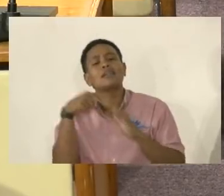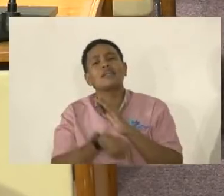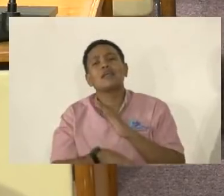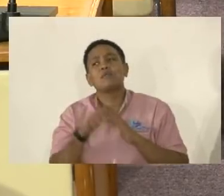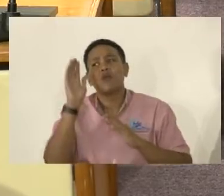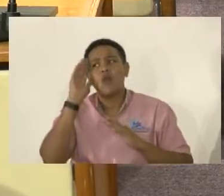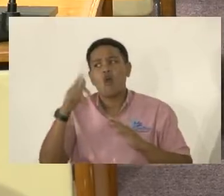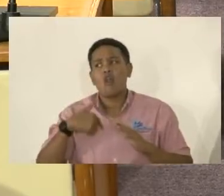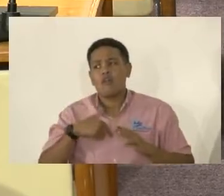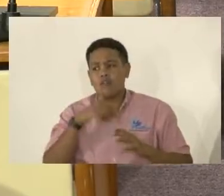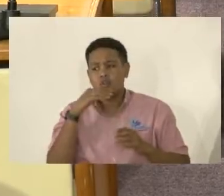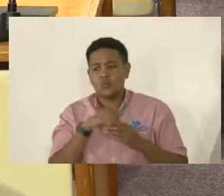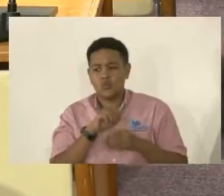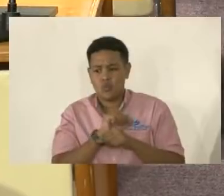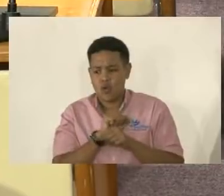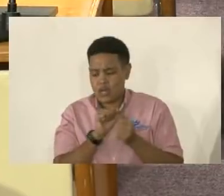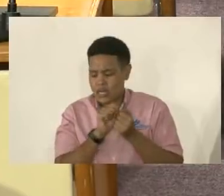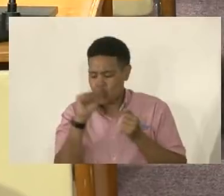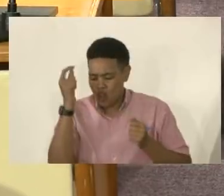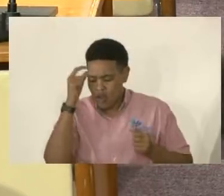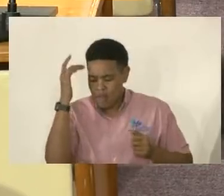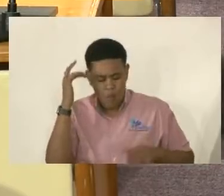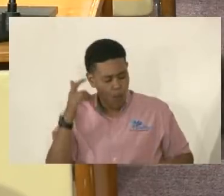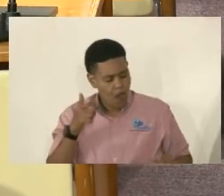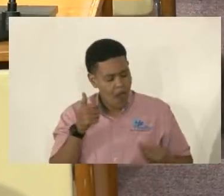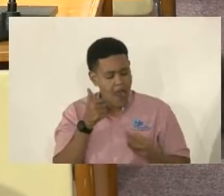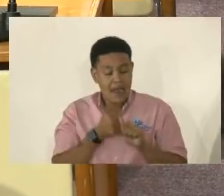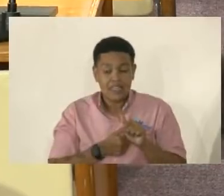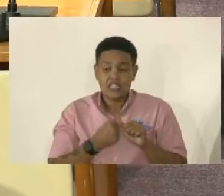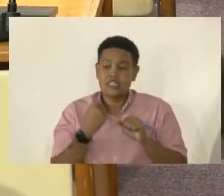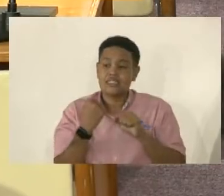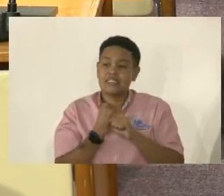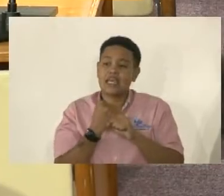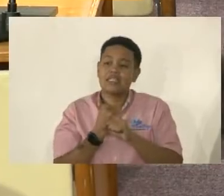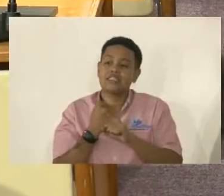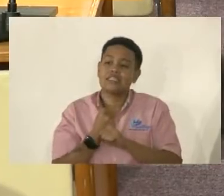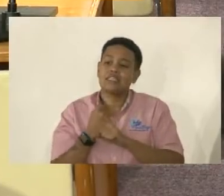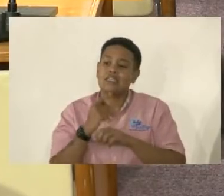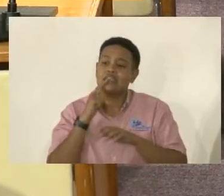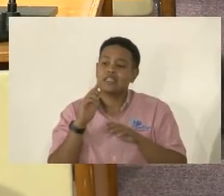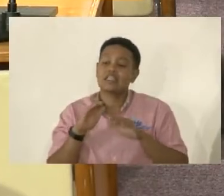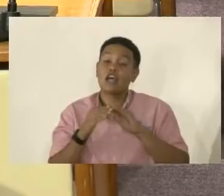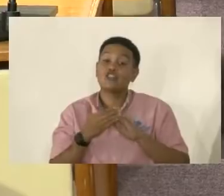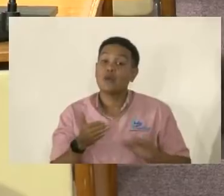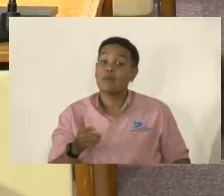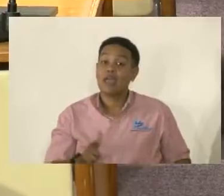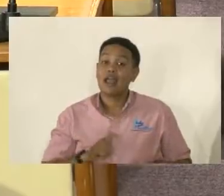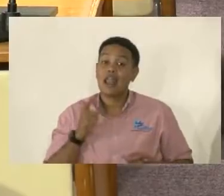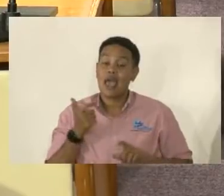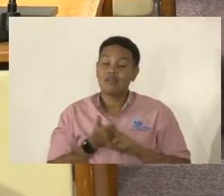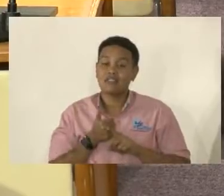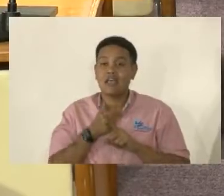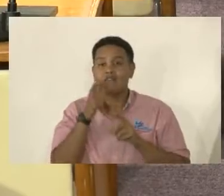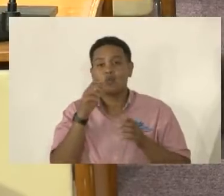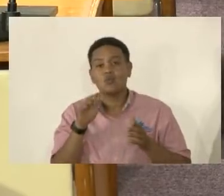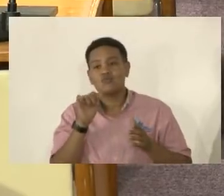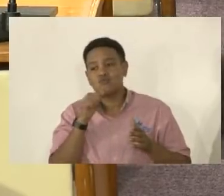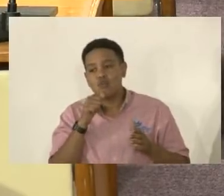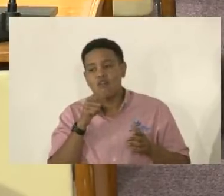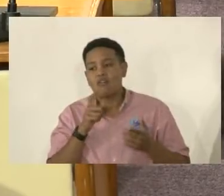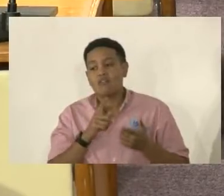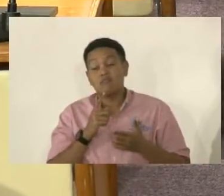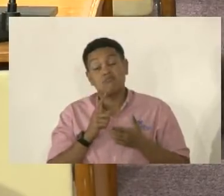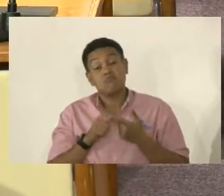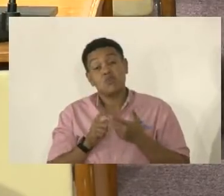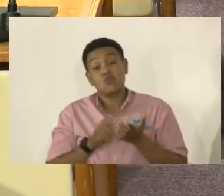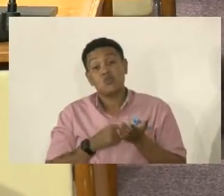all of us who work in government, because each statistic is a Jamaican who has suffered and in some